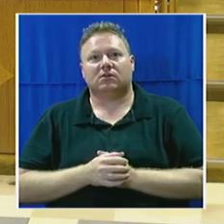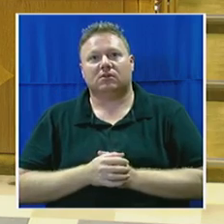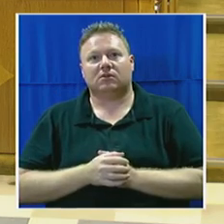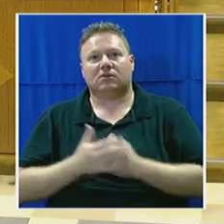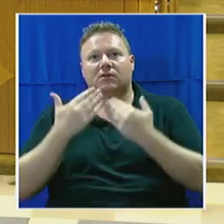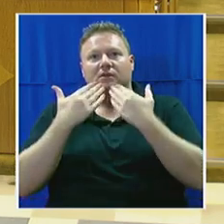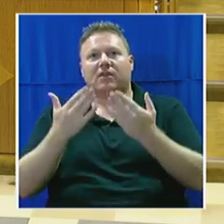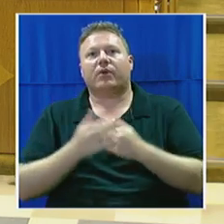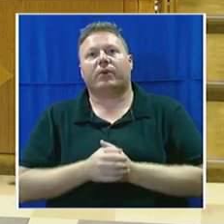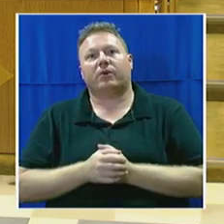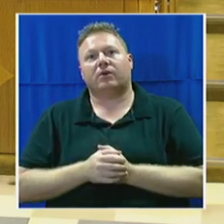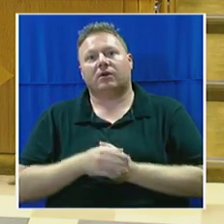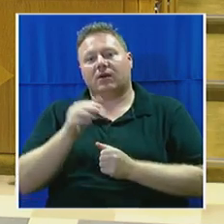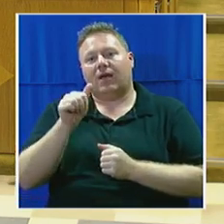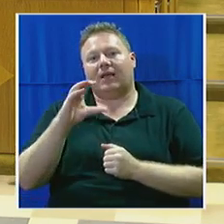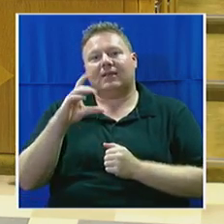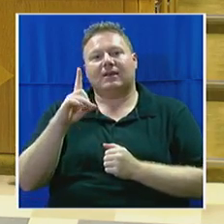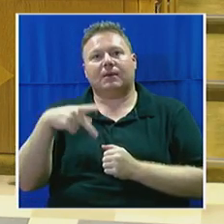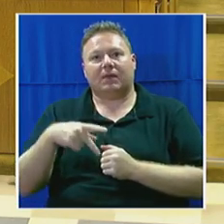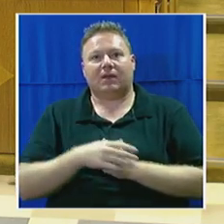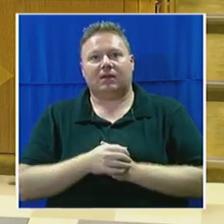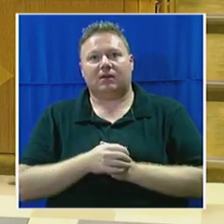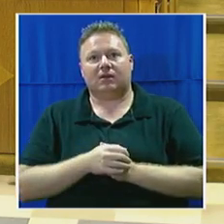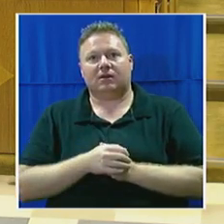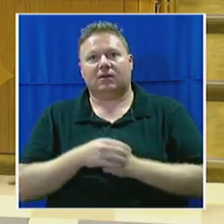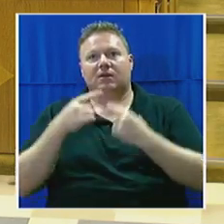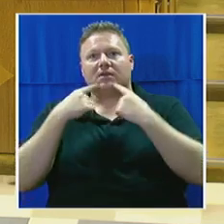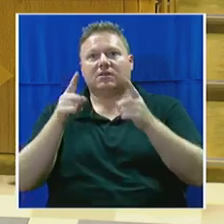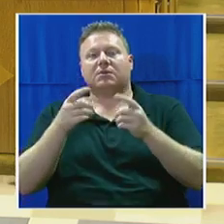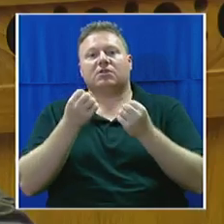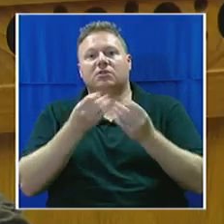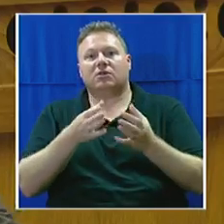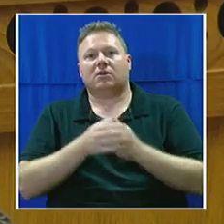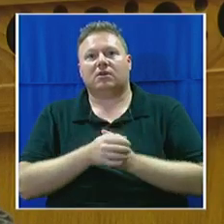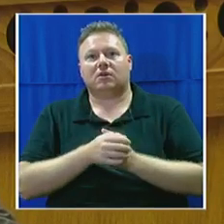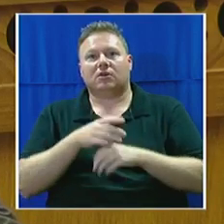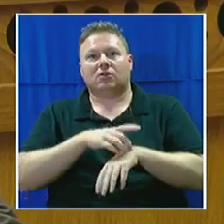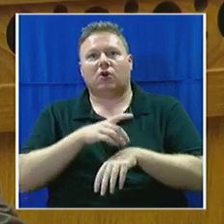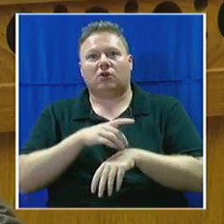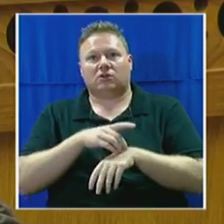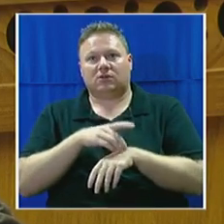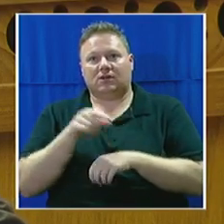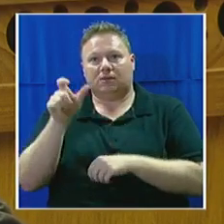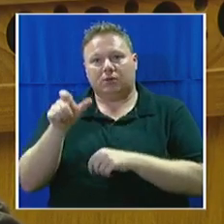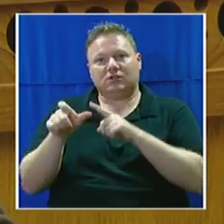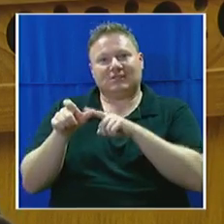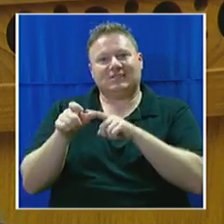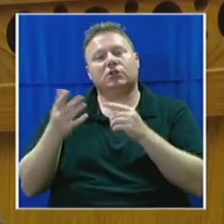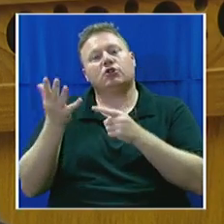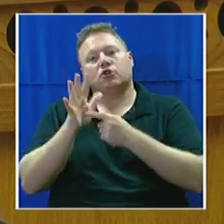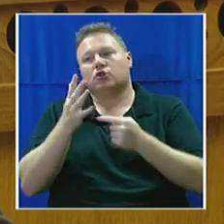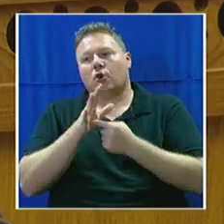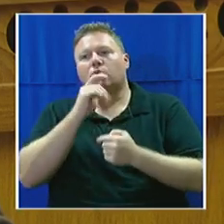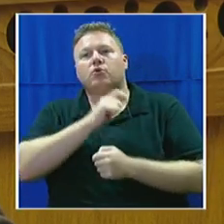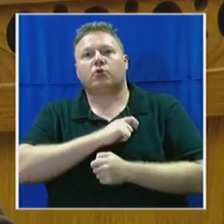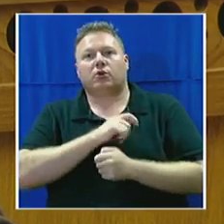Thank you, Deputy Speaker. The ACDP would like to dedicate this speech to the brave doctor from Wuhan in China who first exposed the truth about the